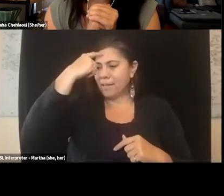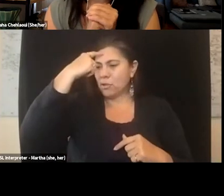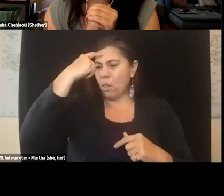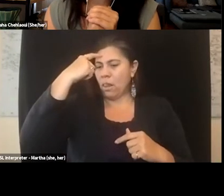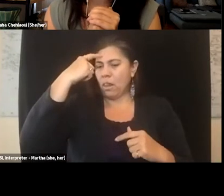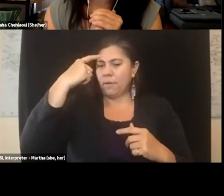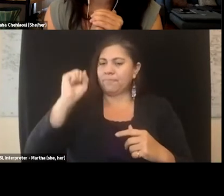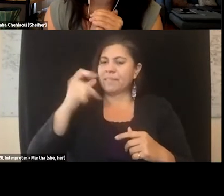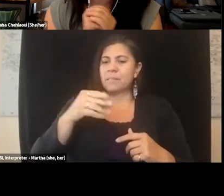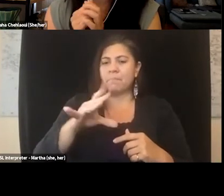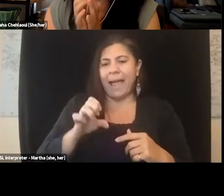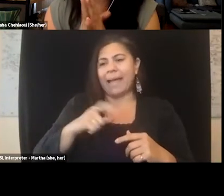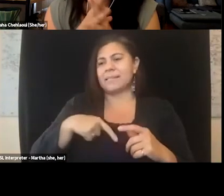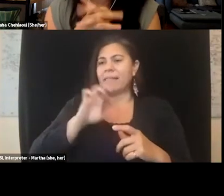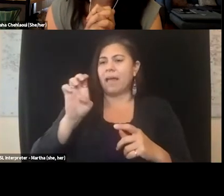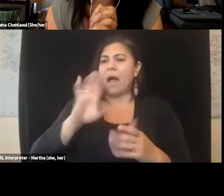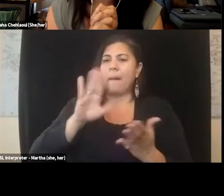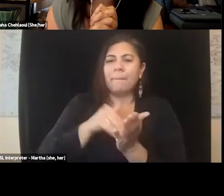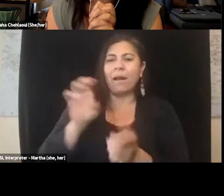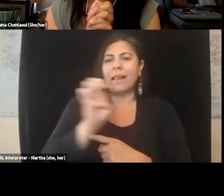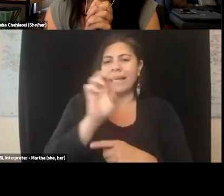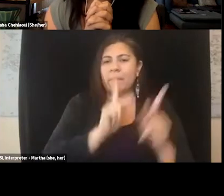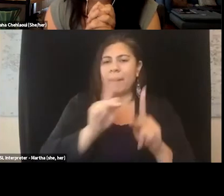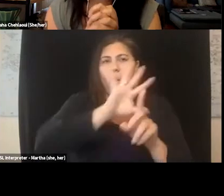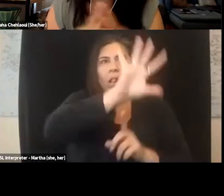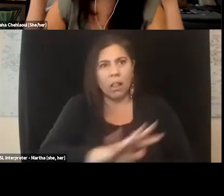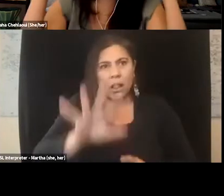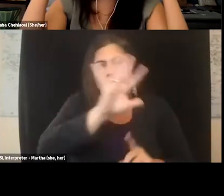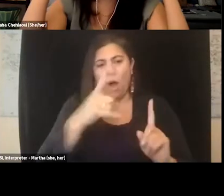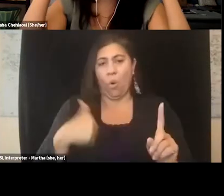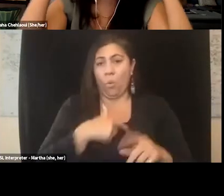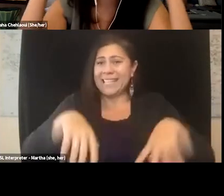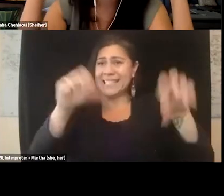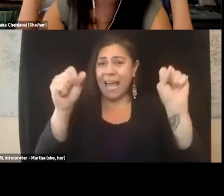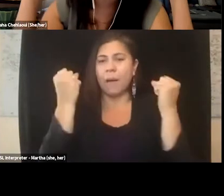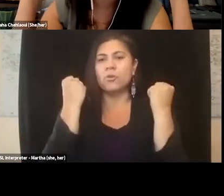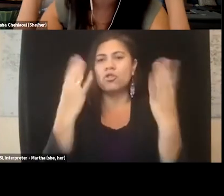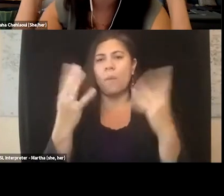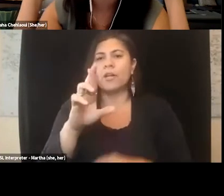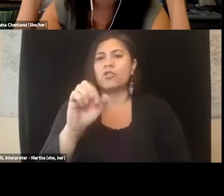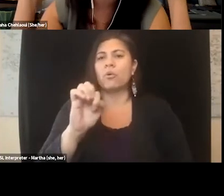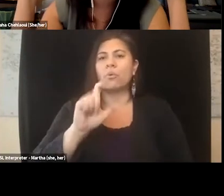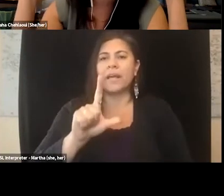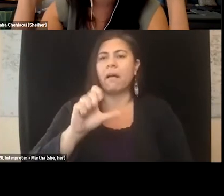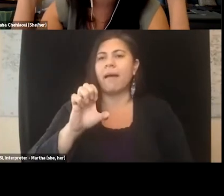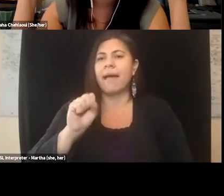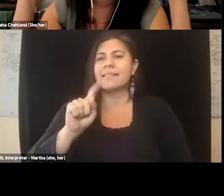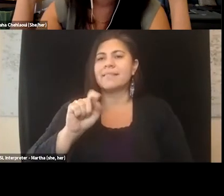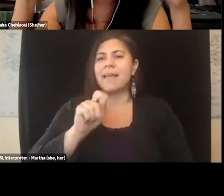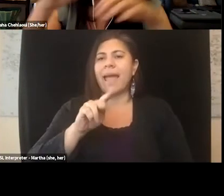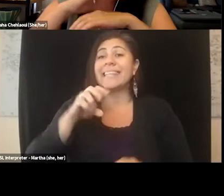East, Muslims, Arabs, Iranians take up, we take up so much real estate in the American